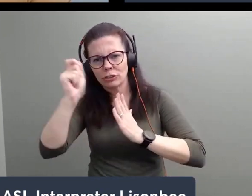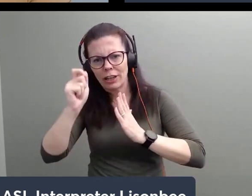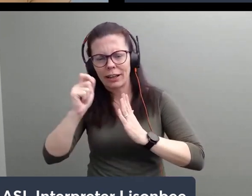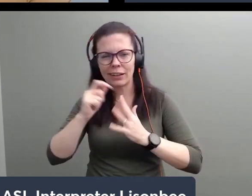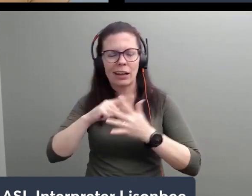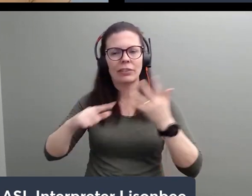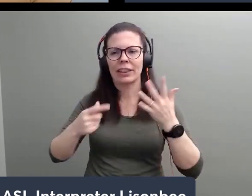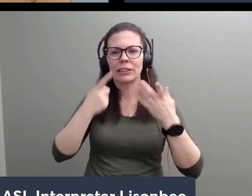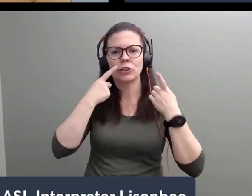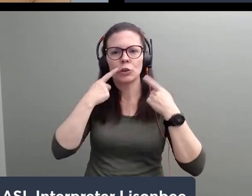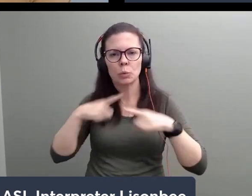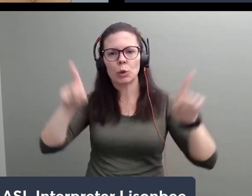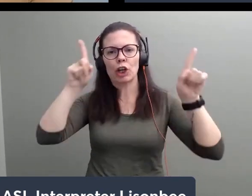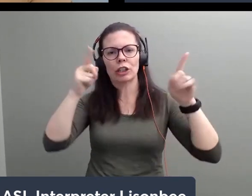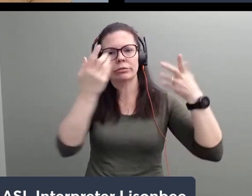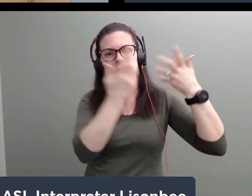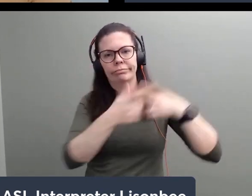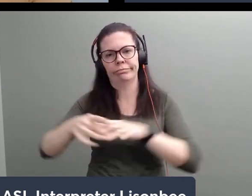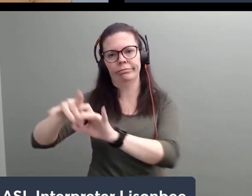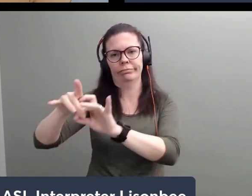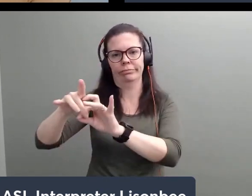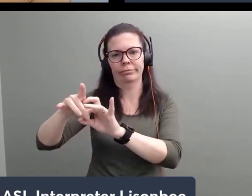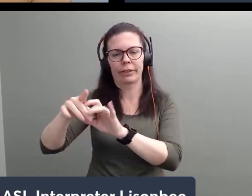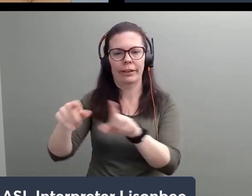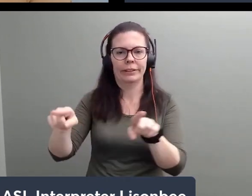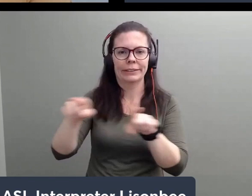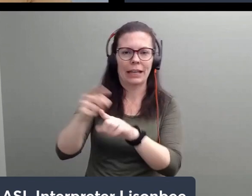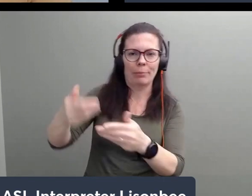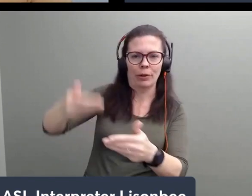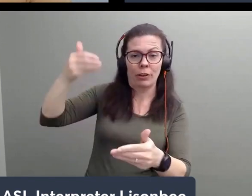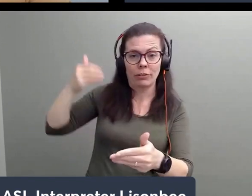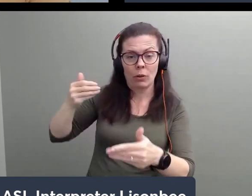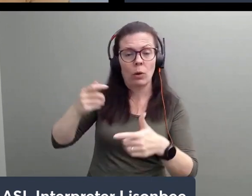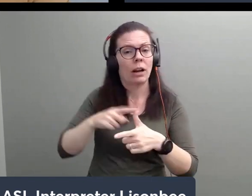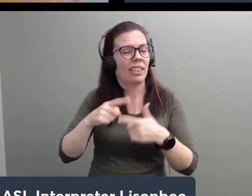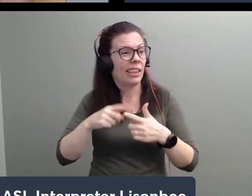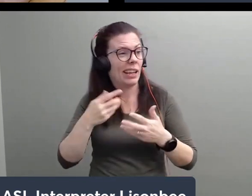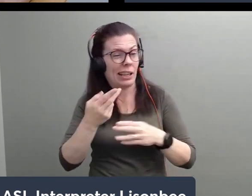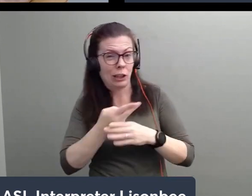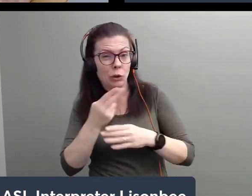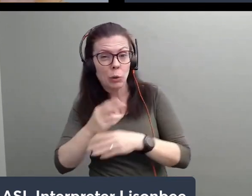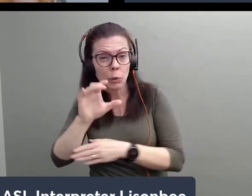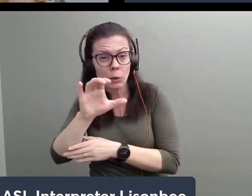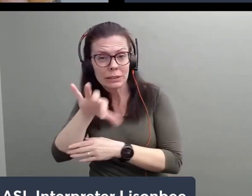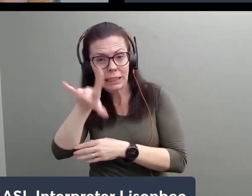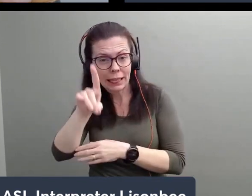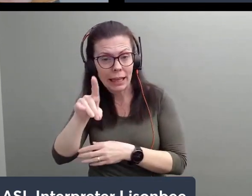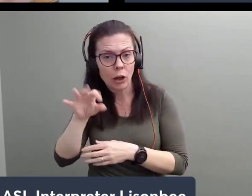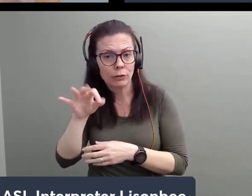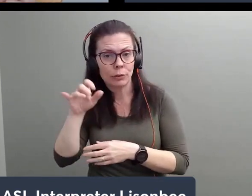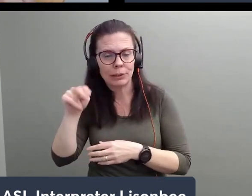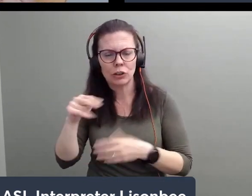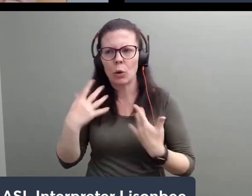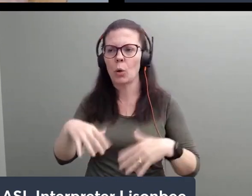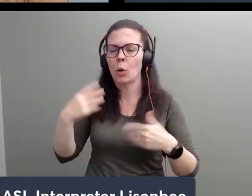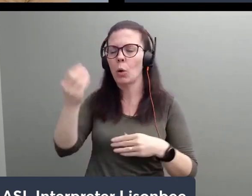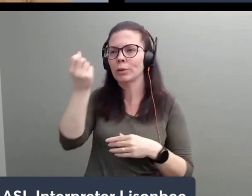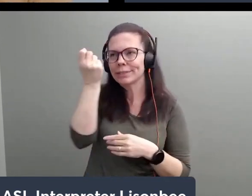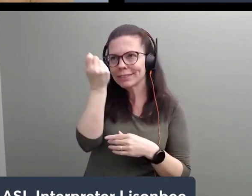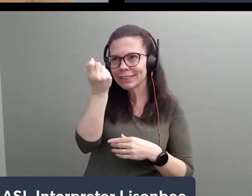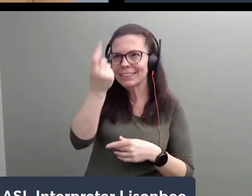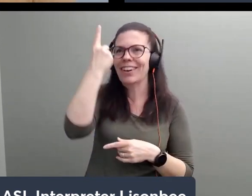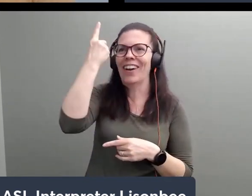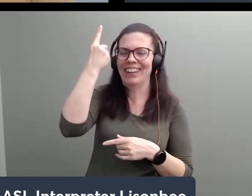everything to work the same way it did before. And then once I started using CloudFormation, the biggest moment where I was like, wow, the light bulb went off. I